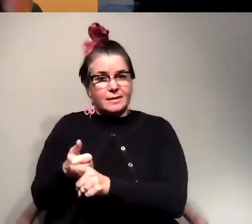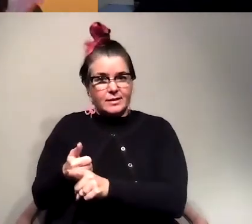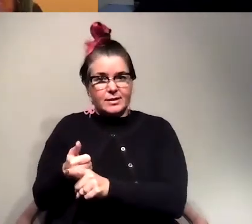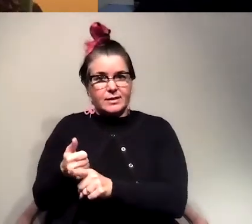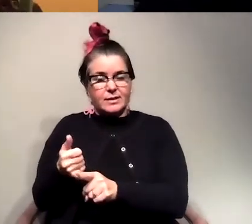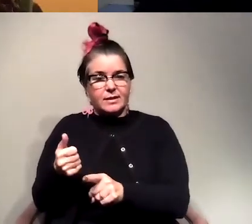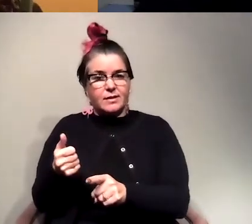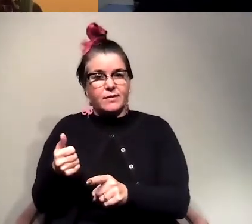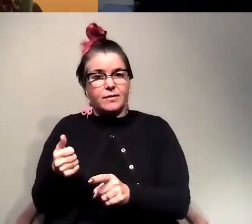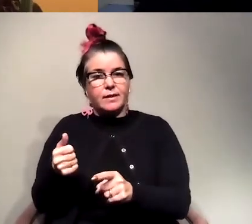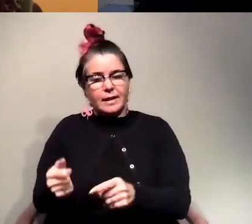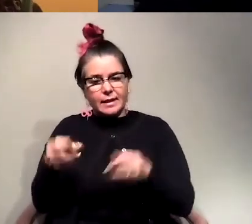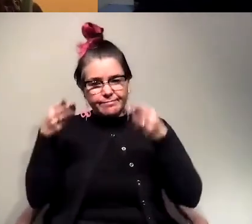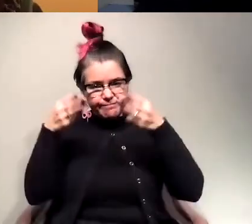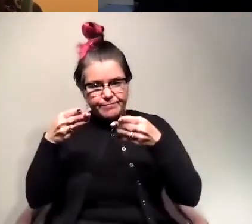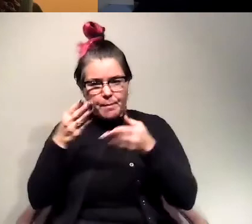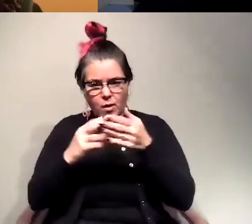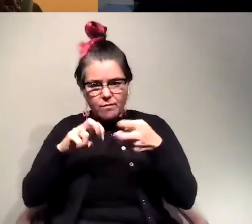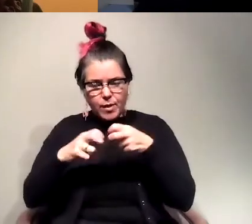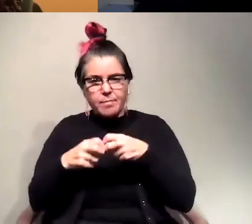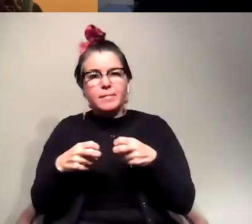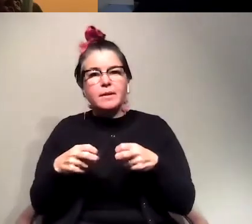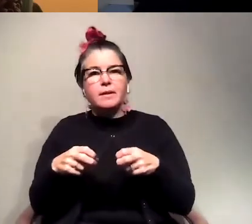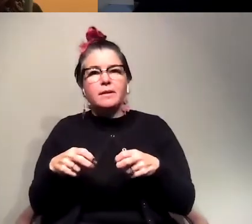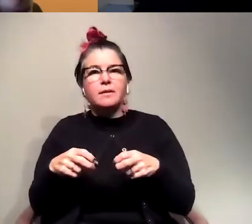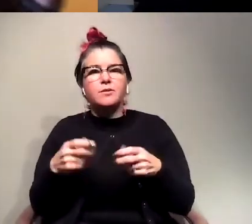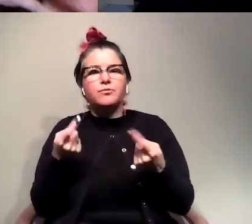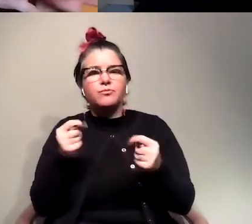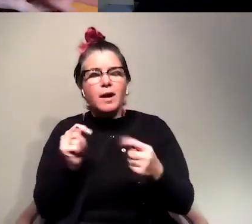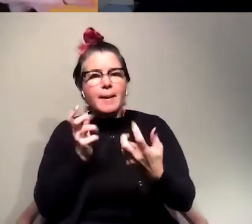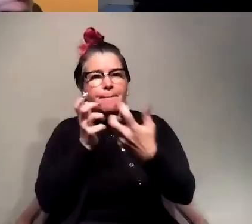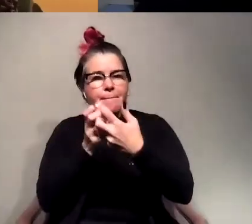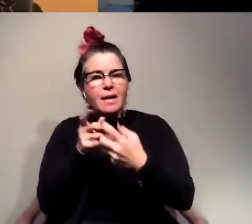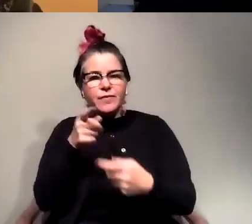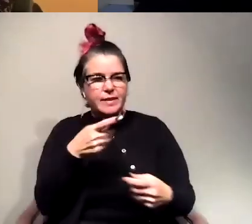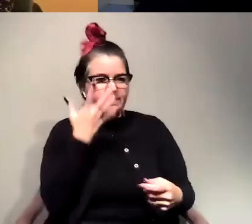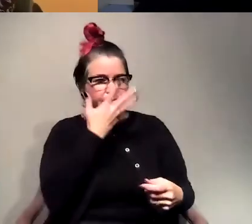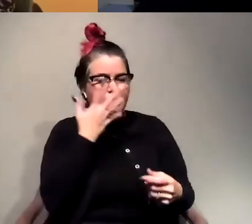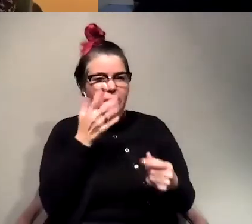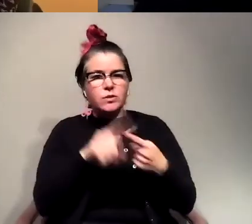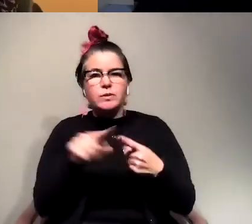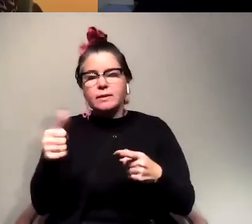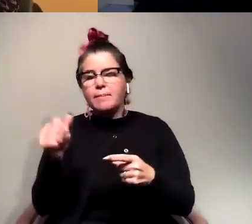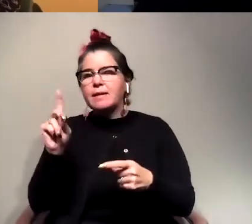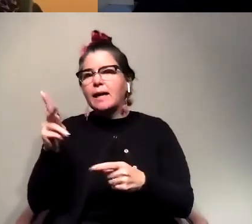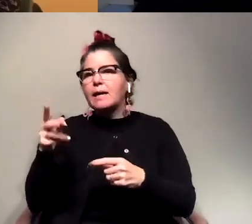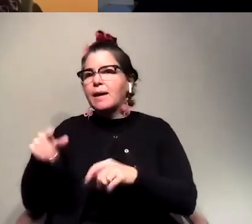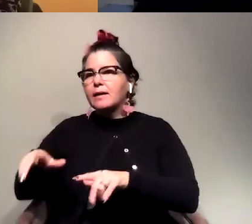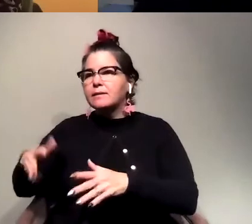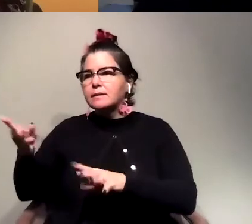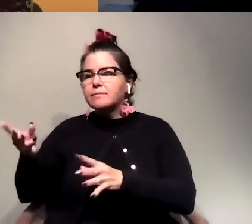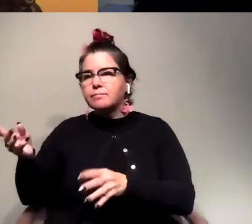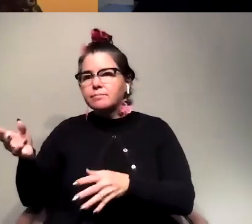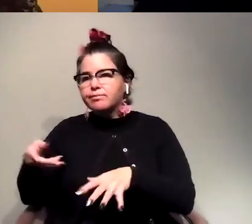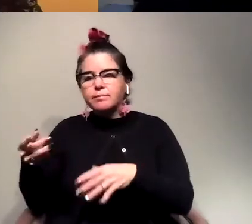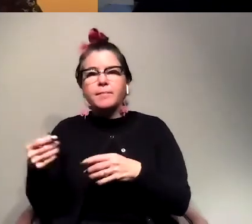it does a narrow piece of the problem. So it does the try and match this face to something in our database, and then it's a person